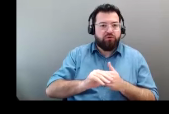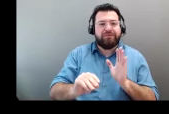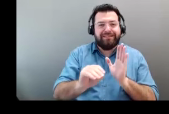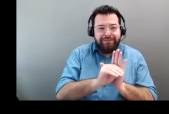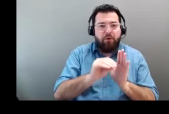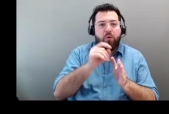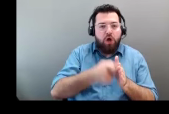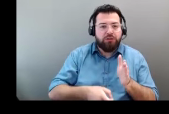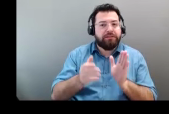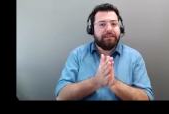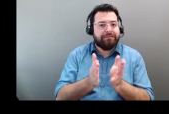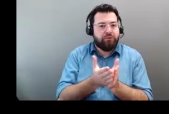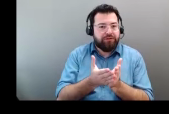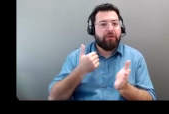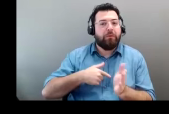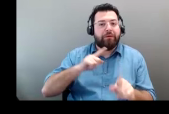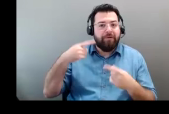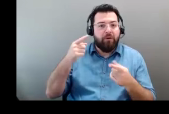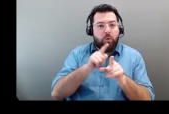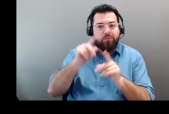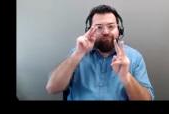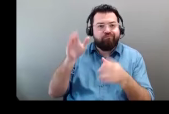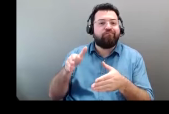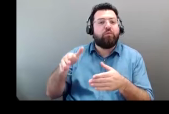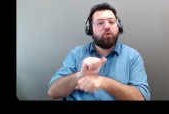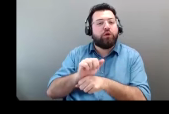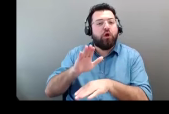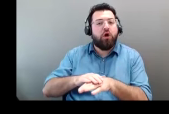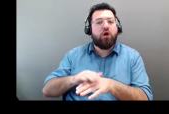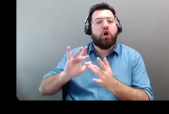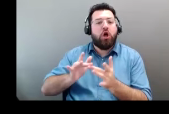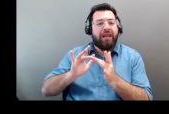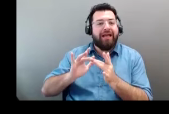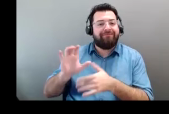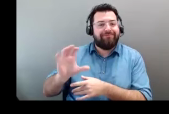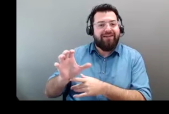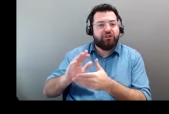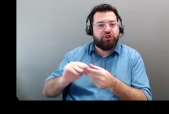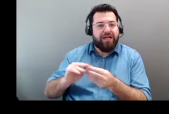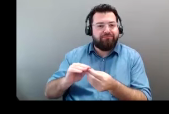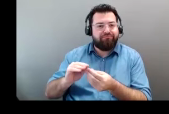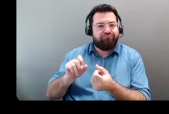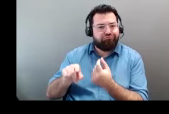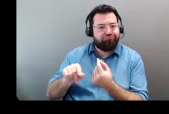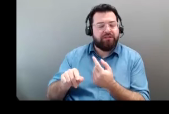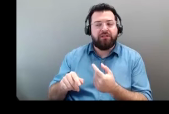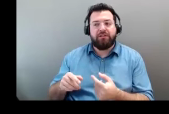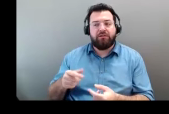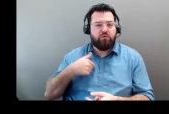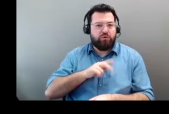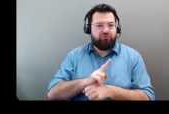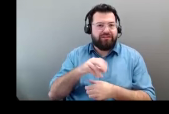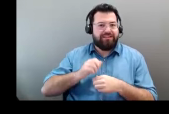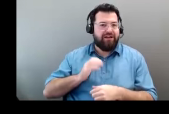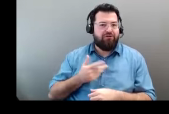and we've been working on AI Canvas Chat, which we use in our classroom. Me and Rio have been using in our classroom. We'll mention that a little bit as we go